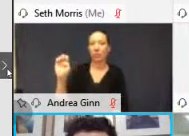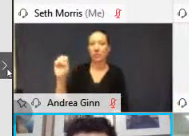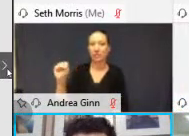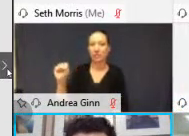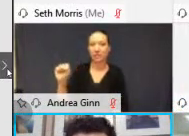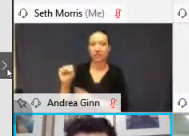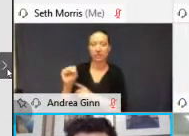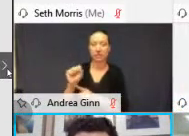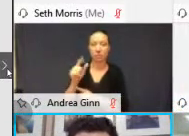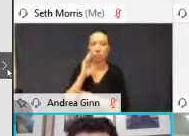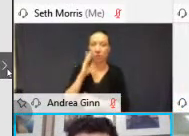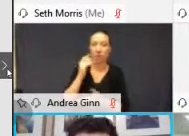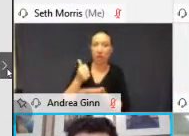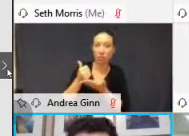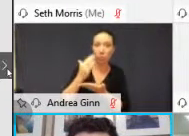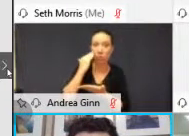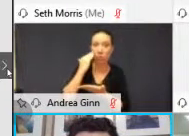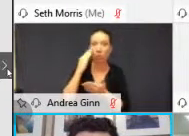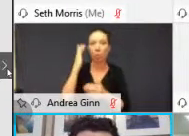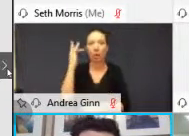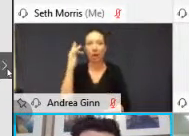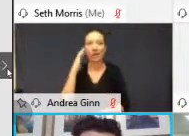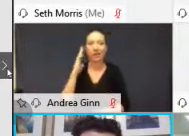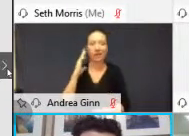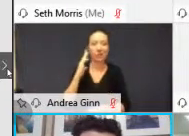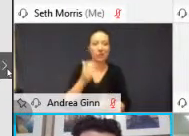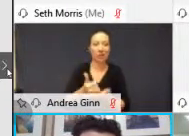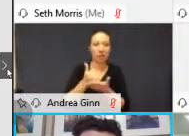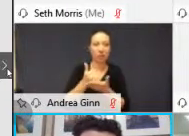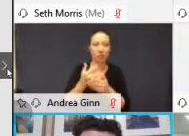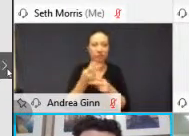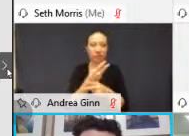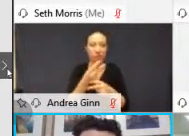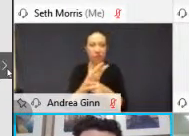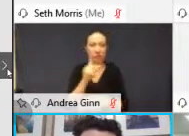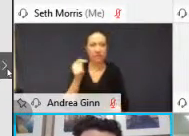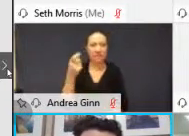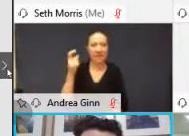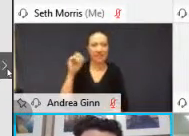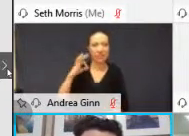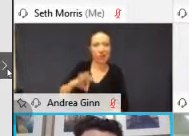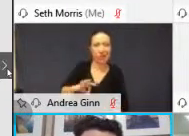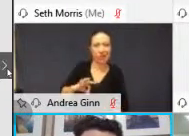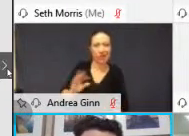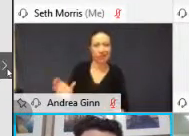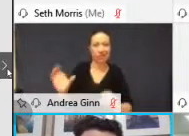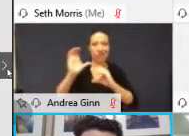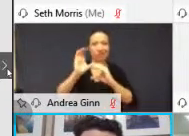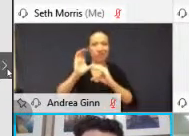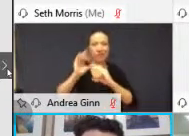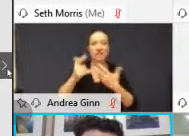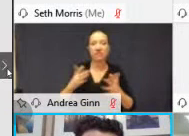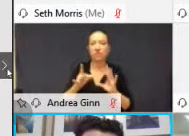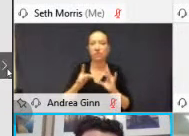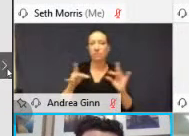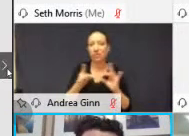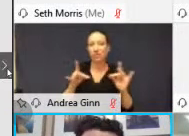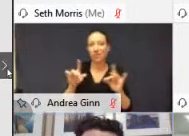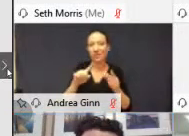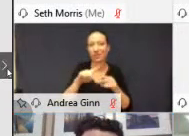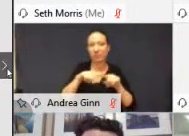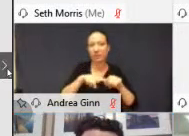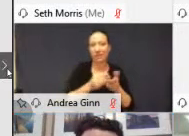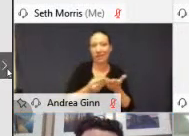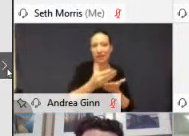useful when applying the tax credits, because as I mentioned, the tax credits are based on income